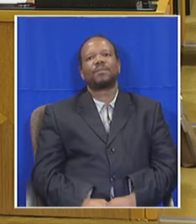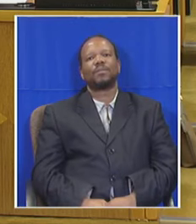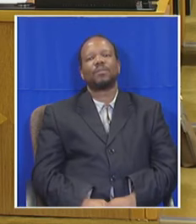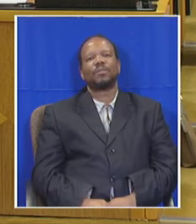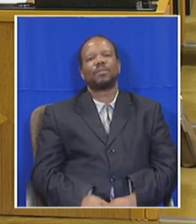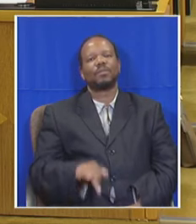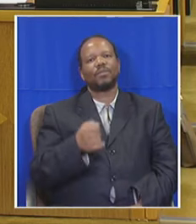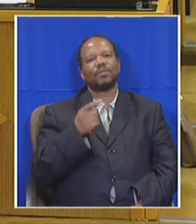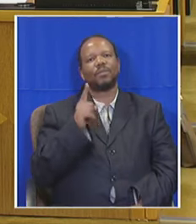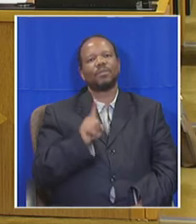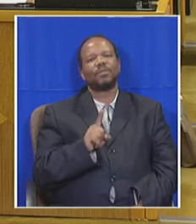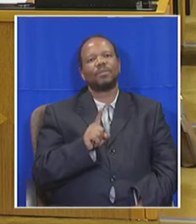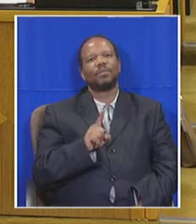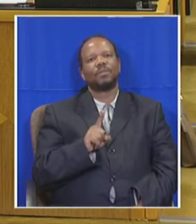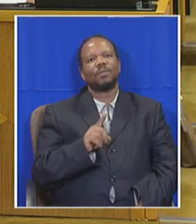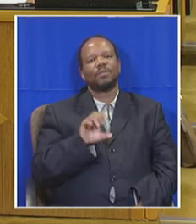Next speaker is the honorable Chaisa.